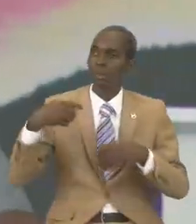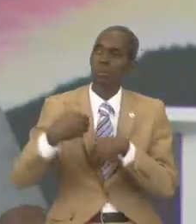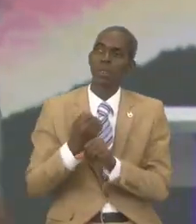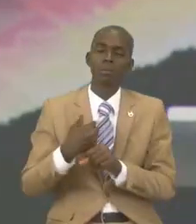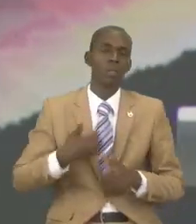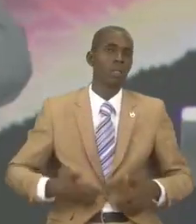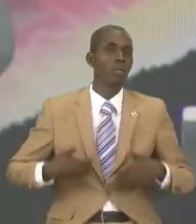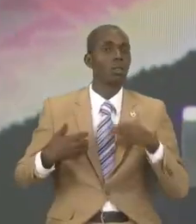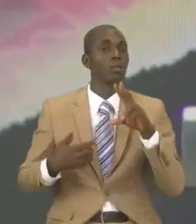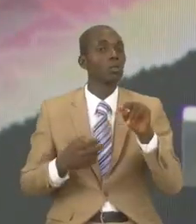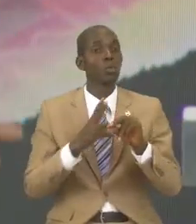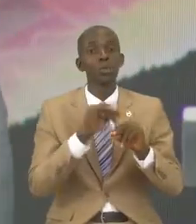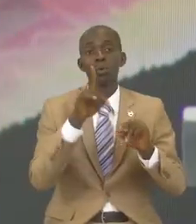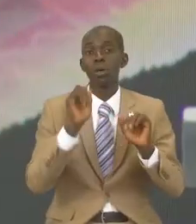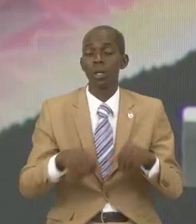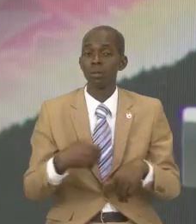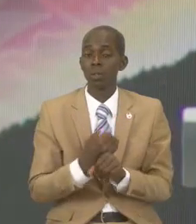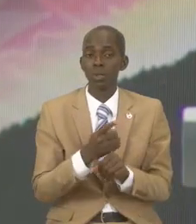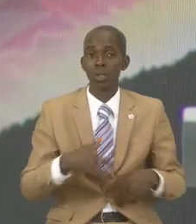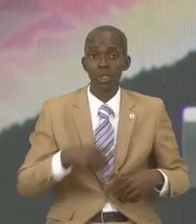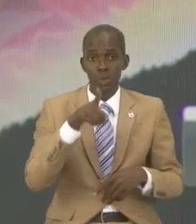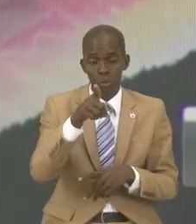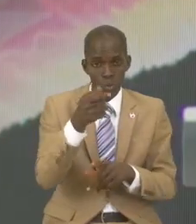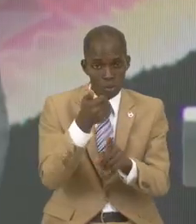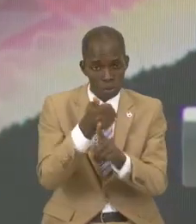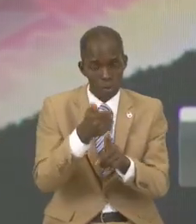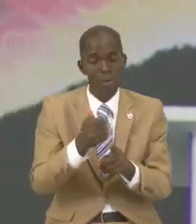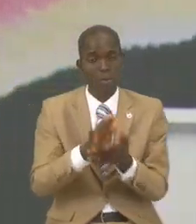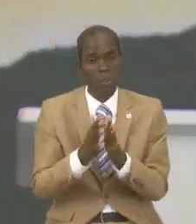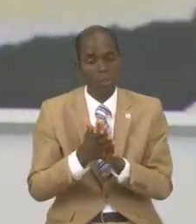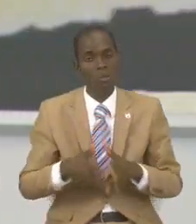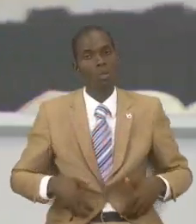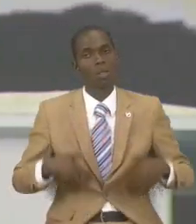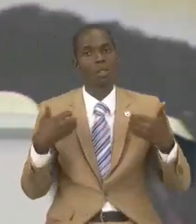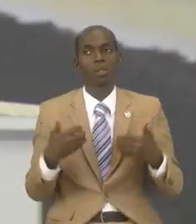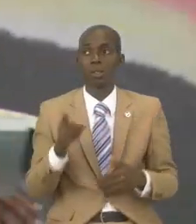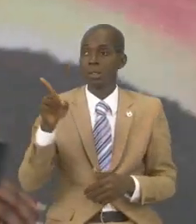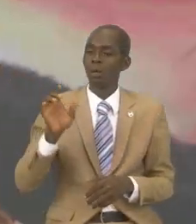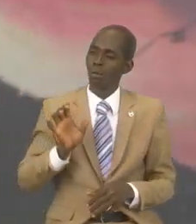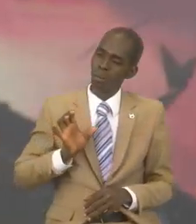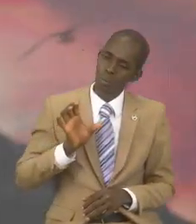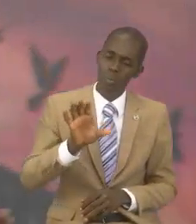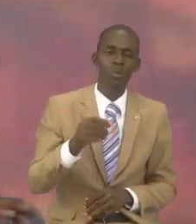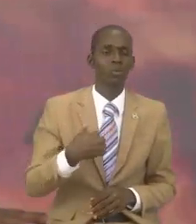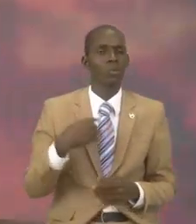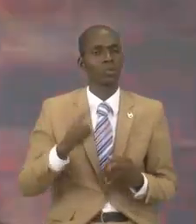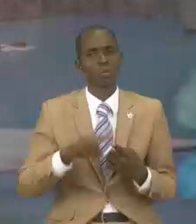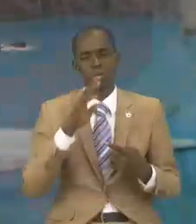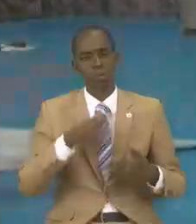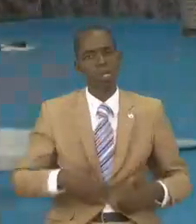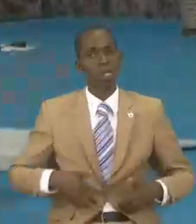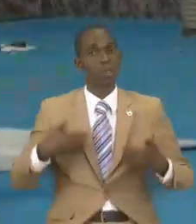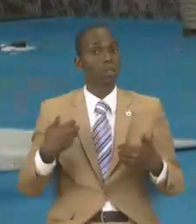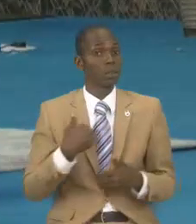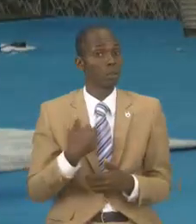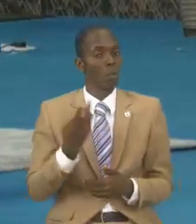you angry. You got angry by yourself. They pushed me into anger. You know, I was going